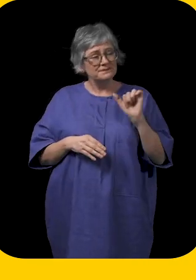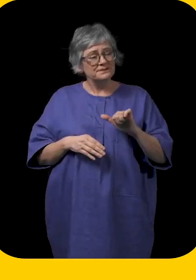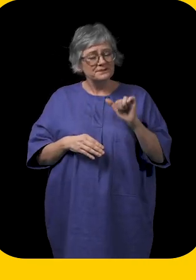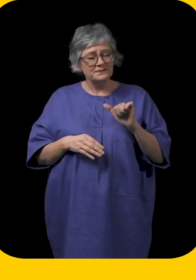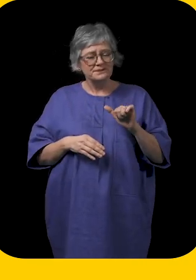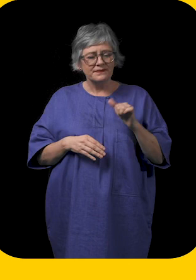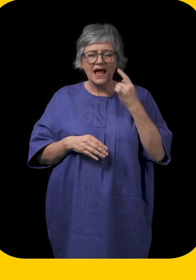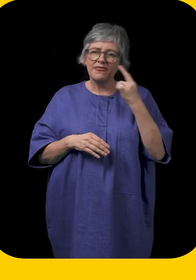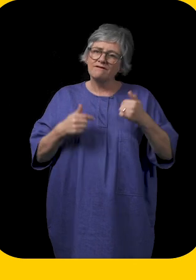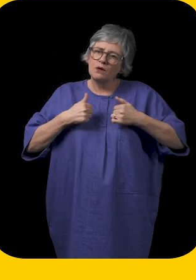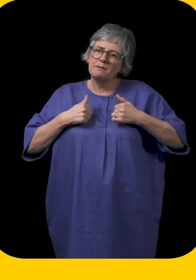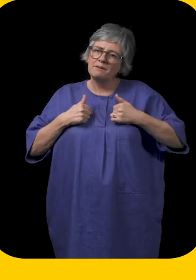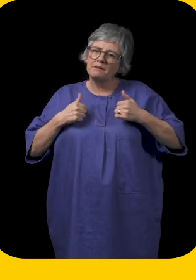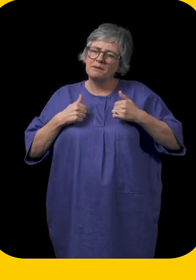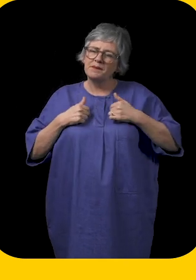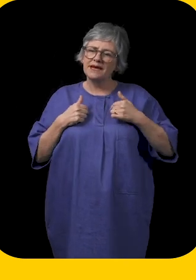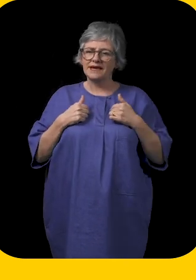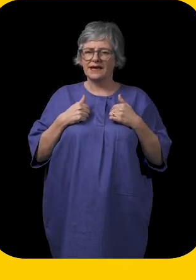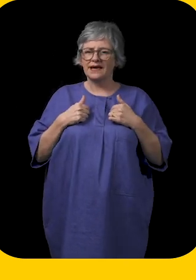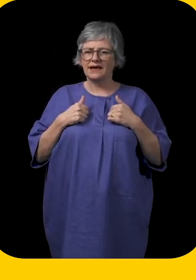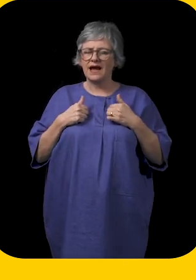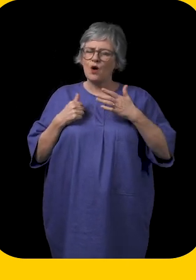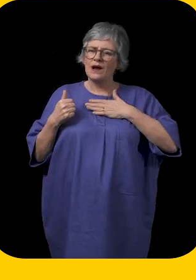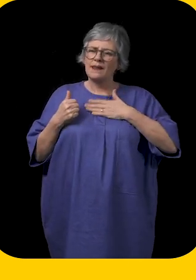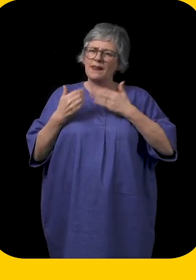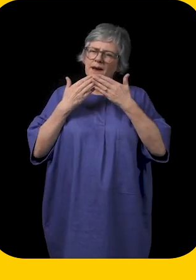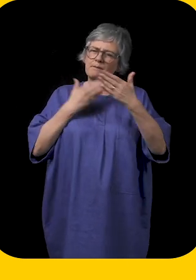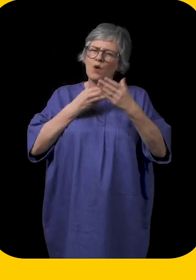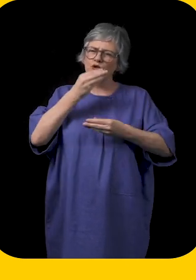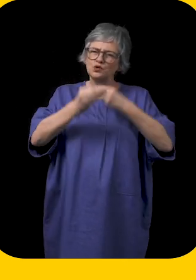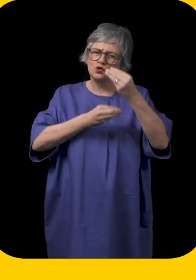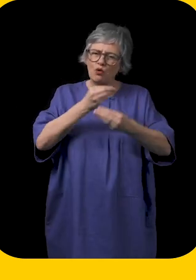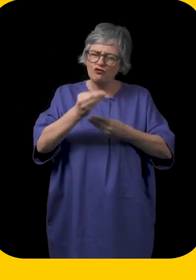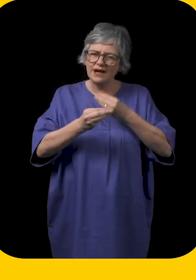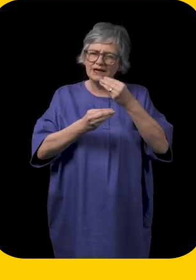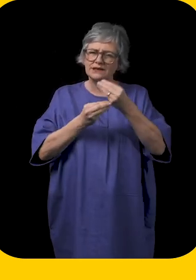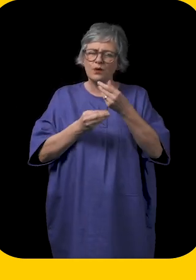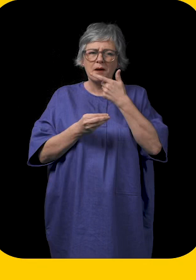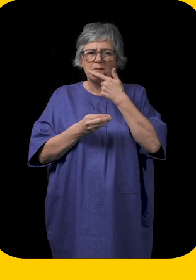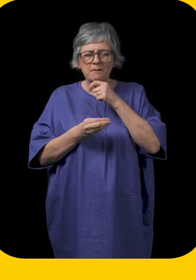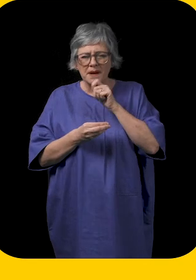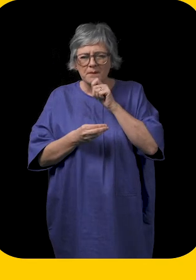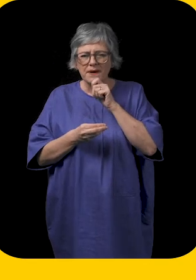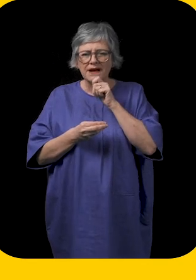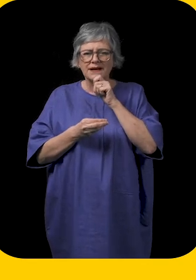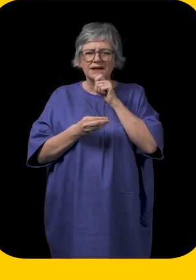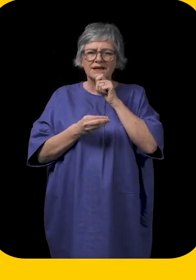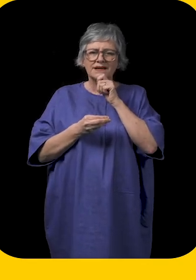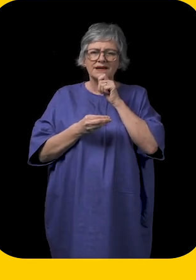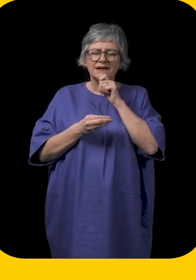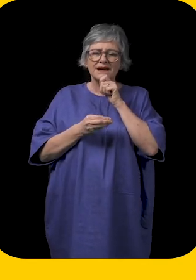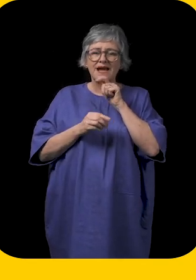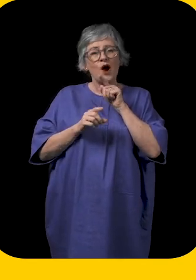of in the future? Yeah. So I think for me, I would like more stories where it's